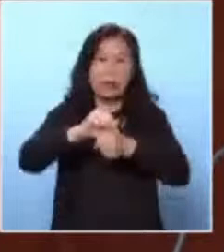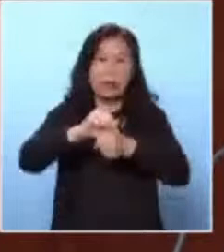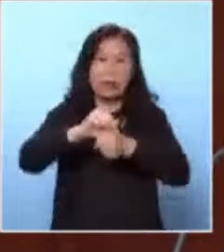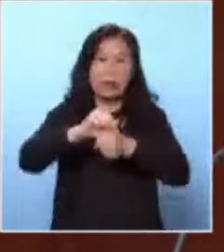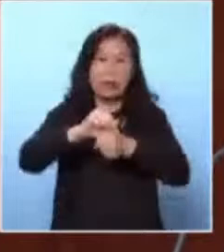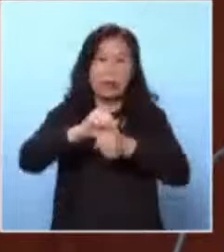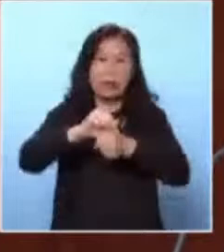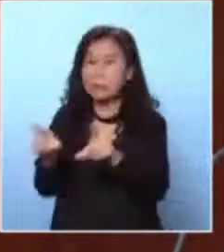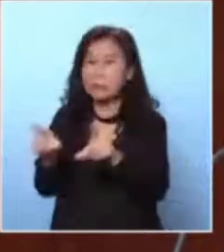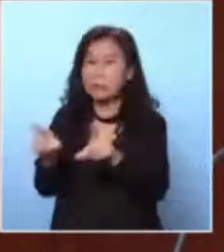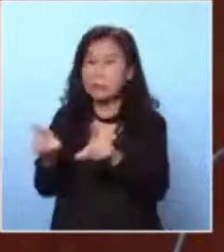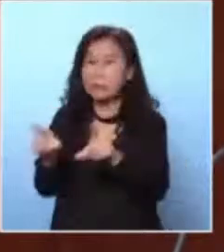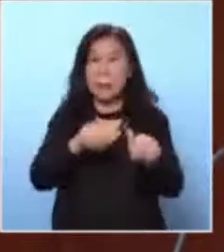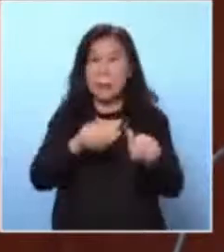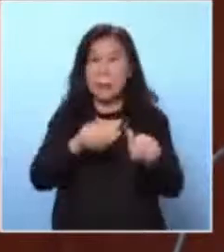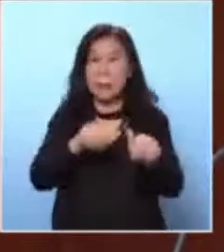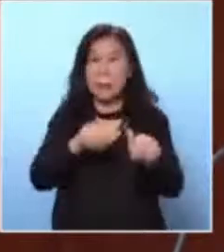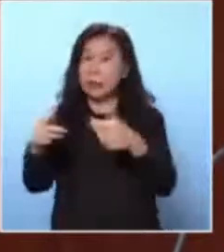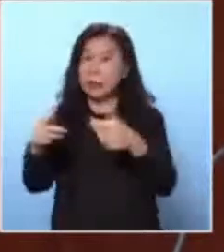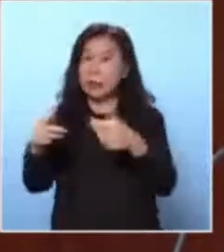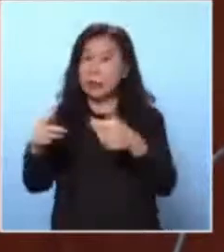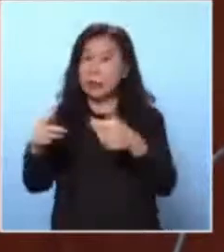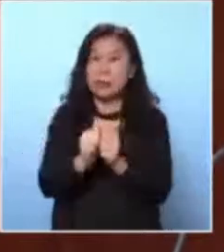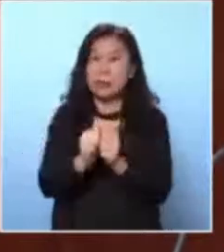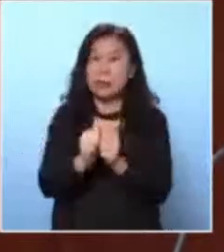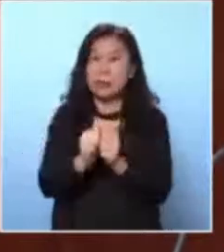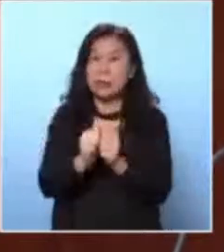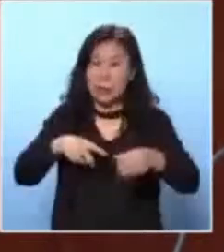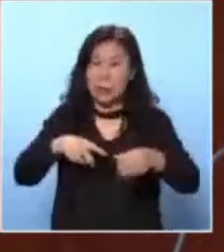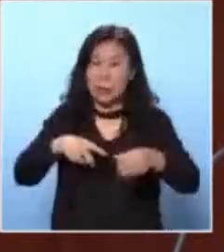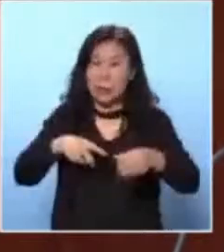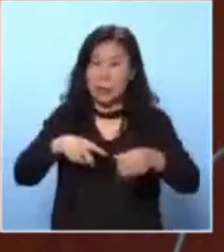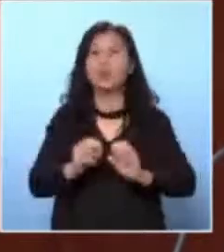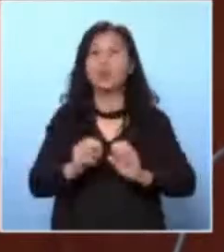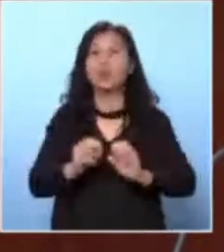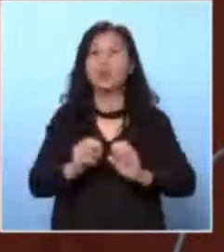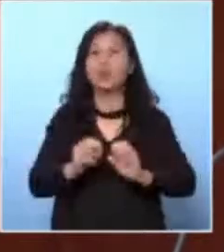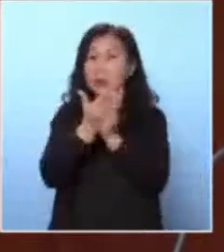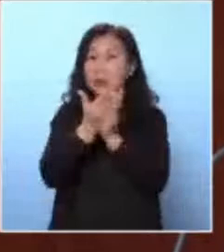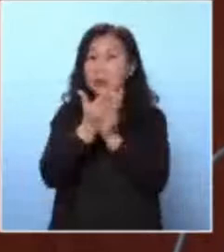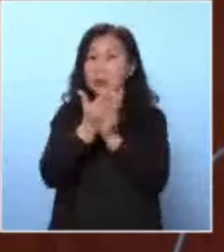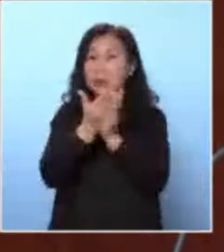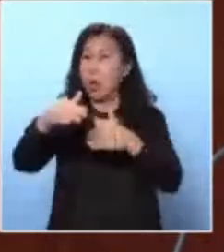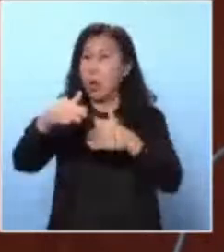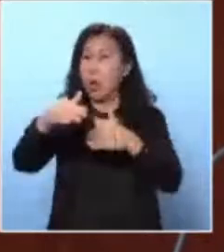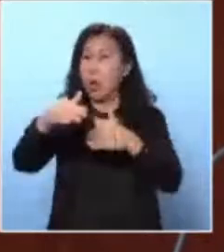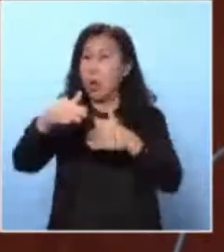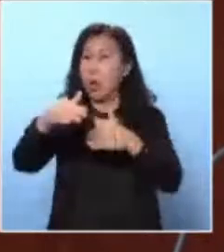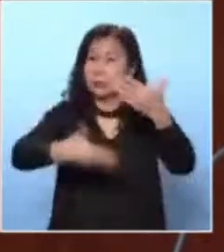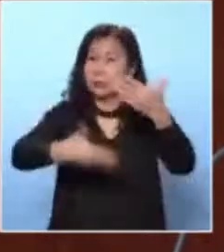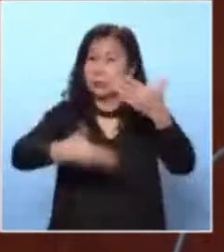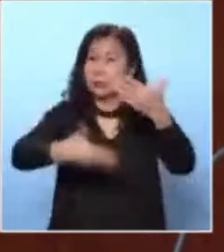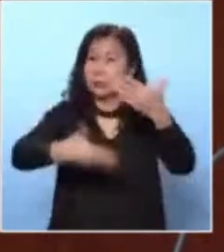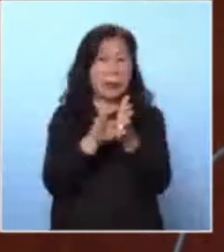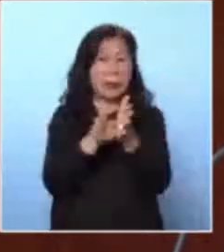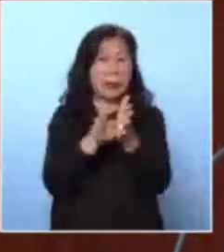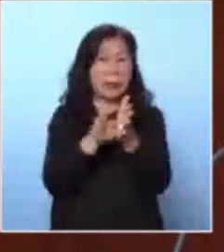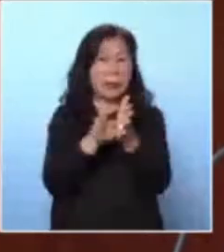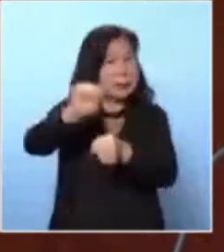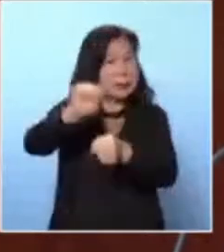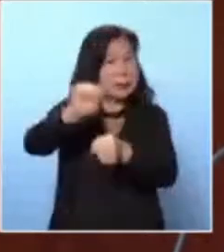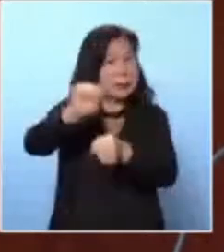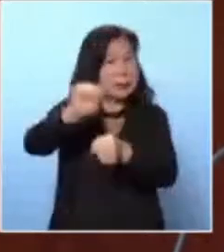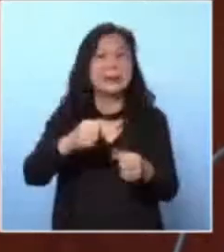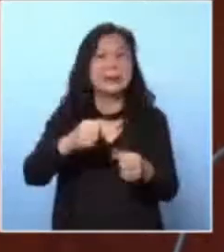into flower viewing hotspots, implementing landscape improvement works at the central dividers and roundabouts